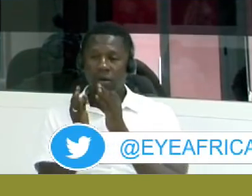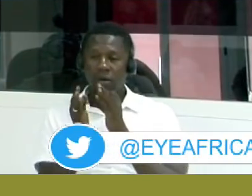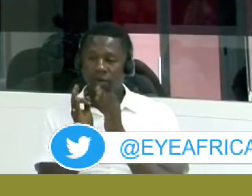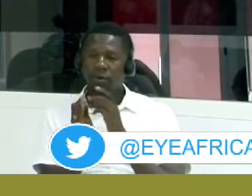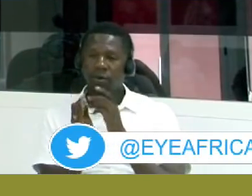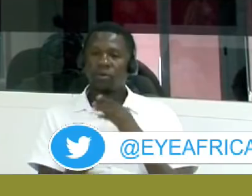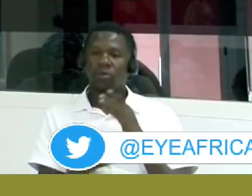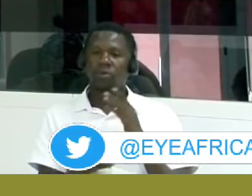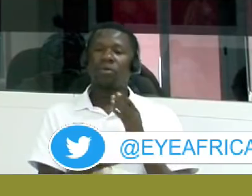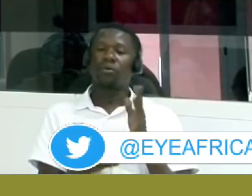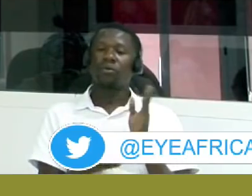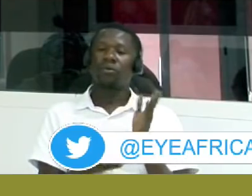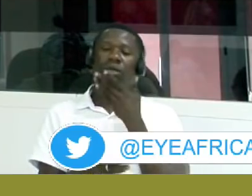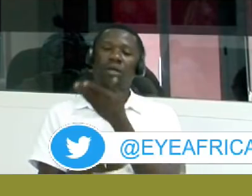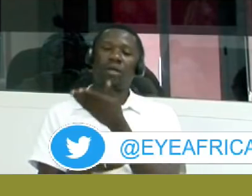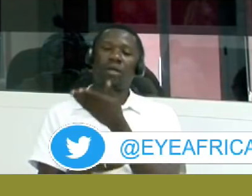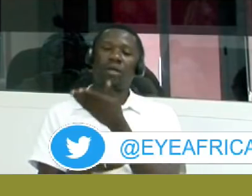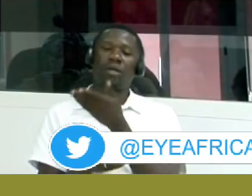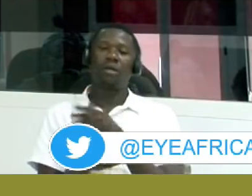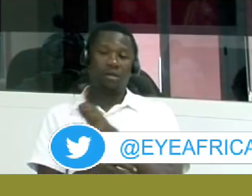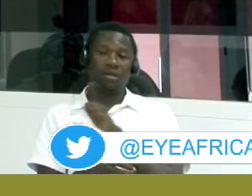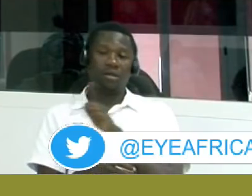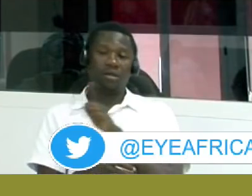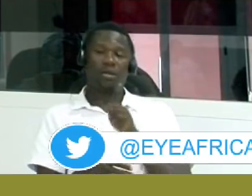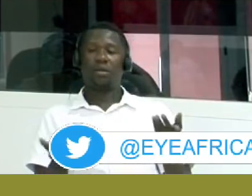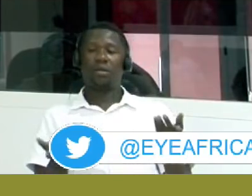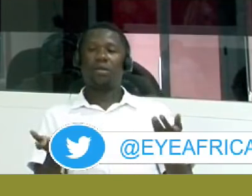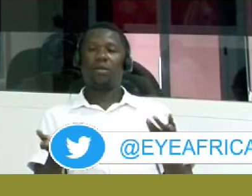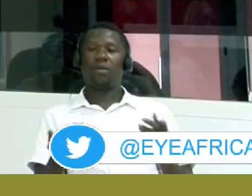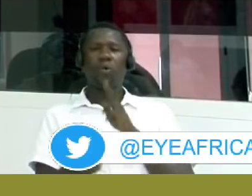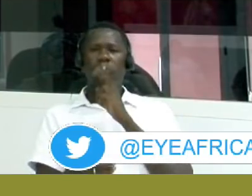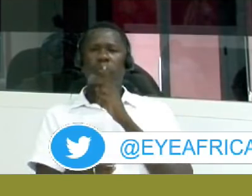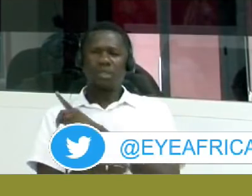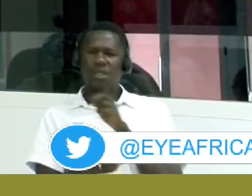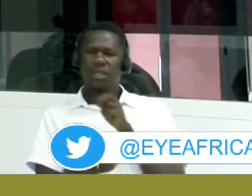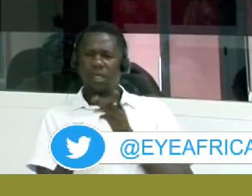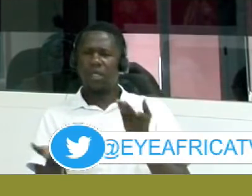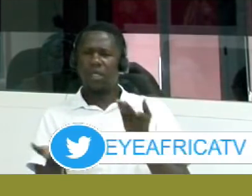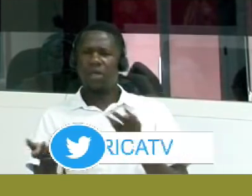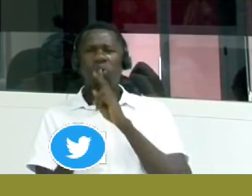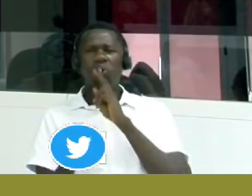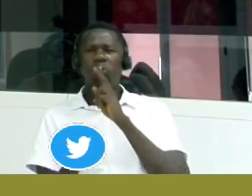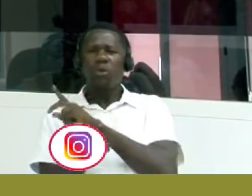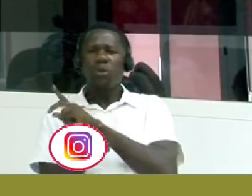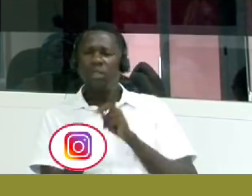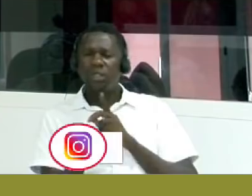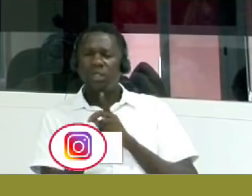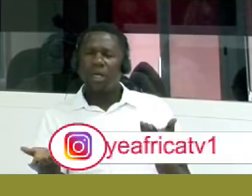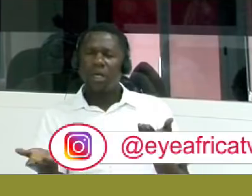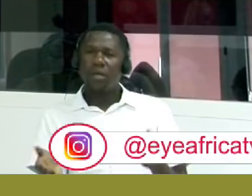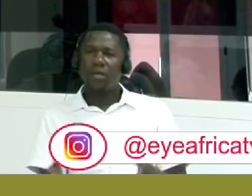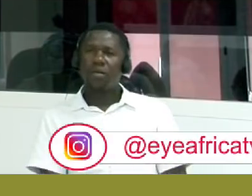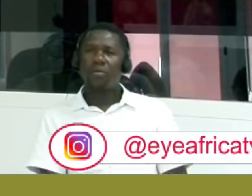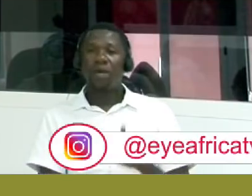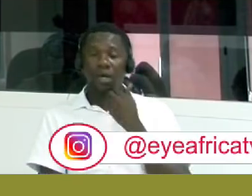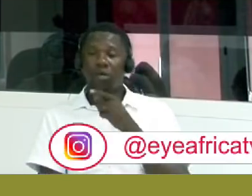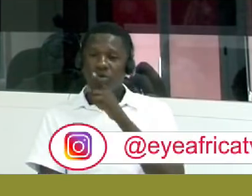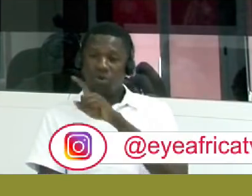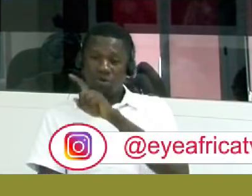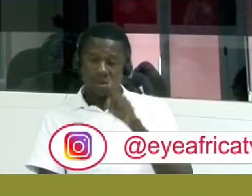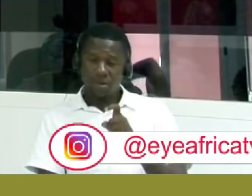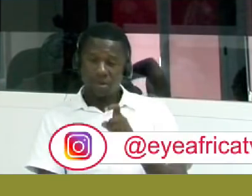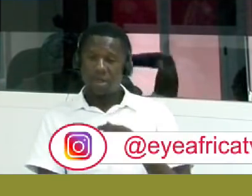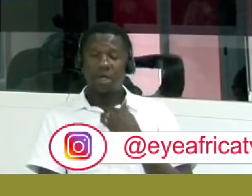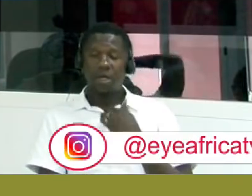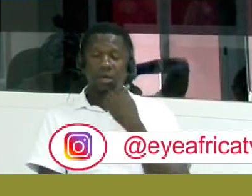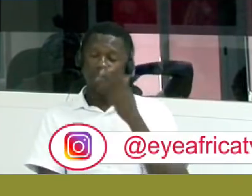there, what's they, who is they? That's my million-dollar question, who is they? I ask you the question. So you